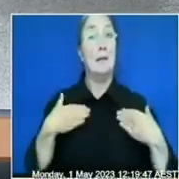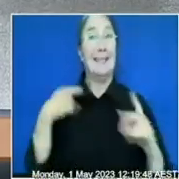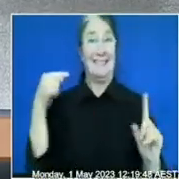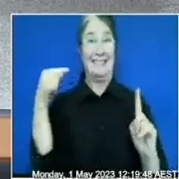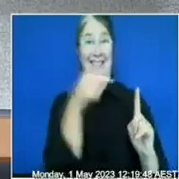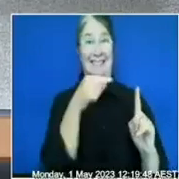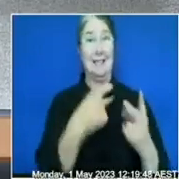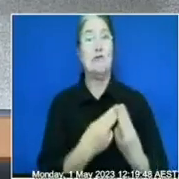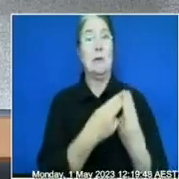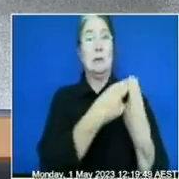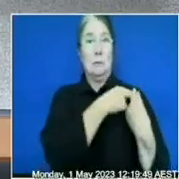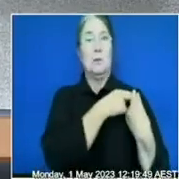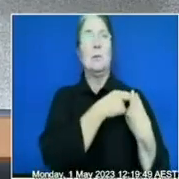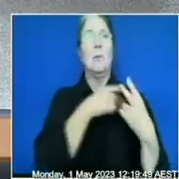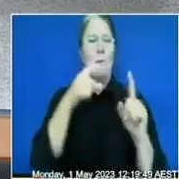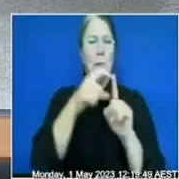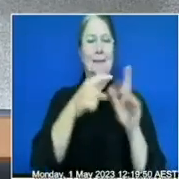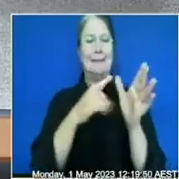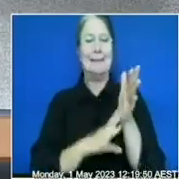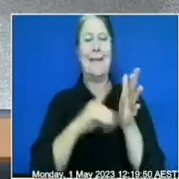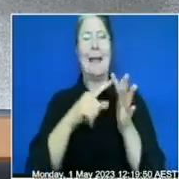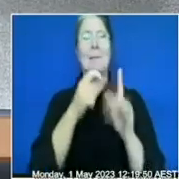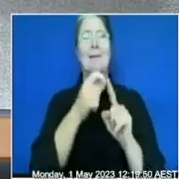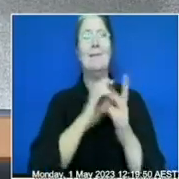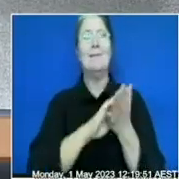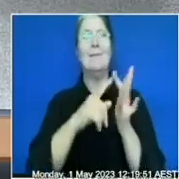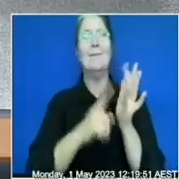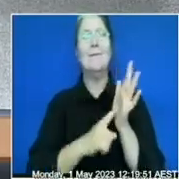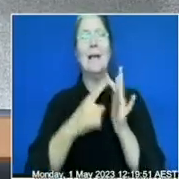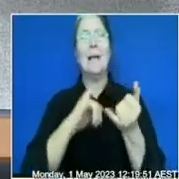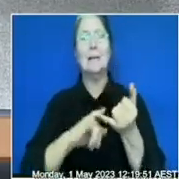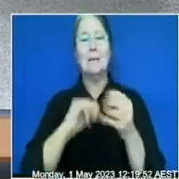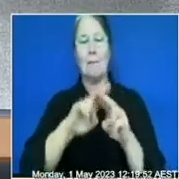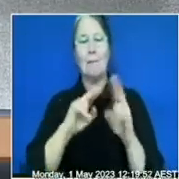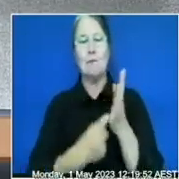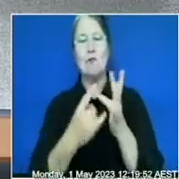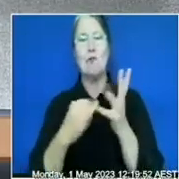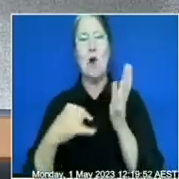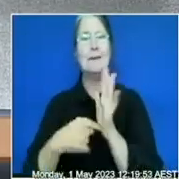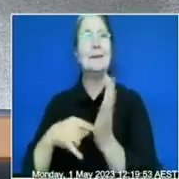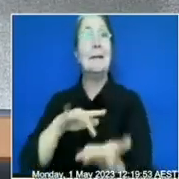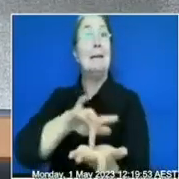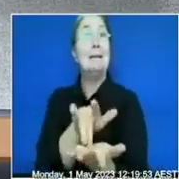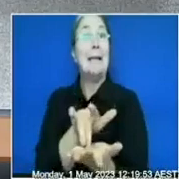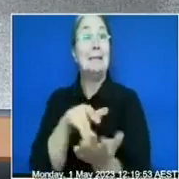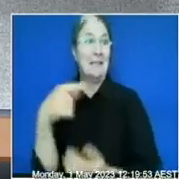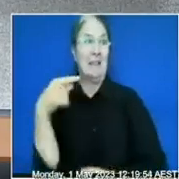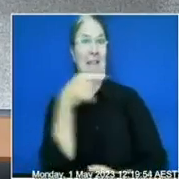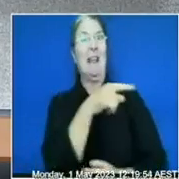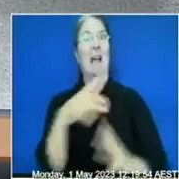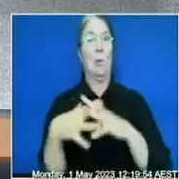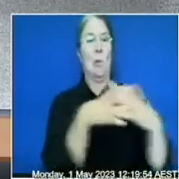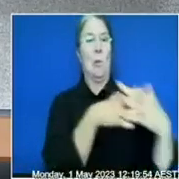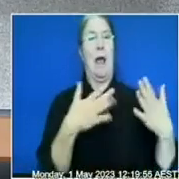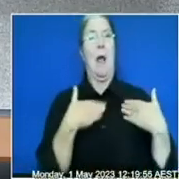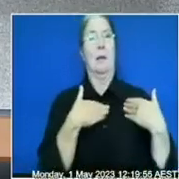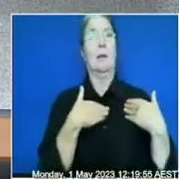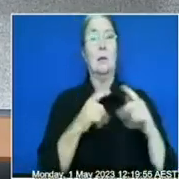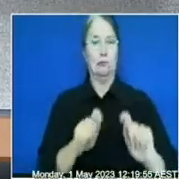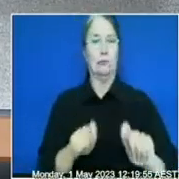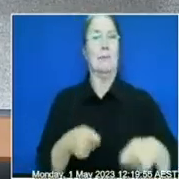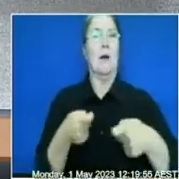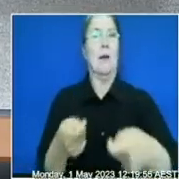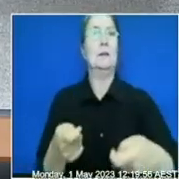And are you aware of why the decision has been made to